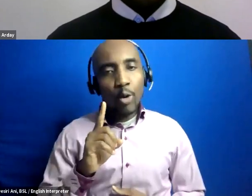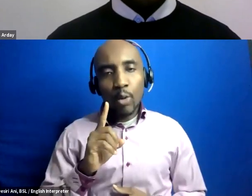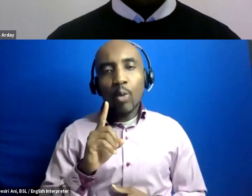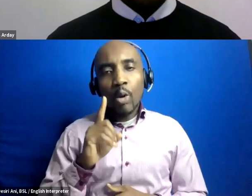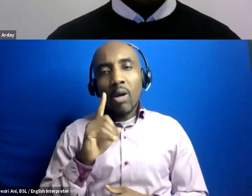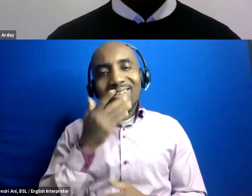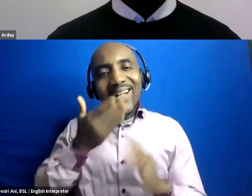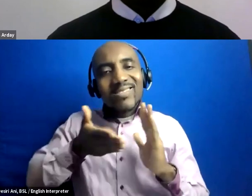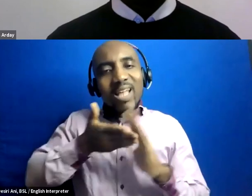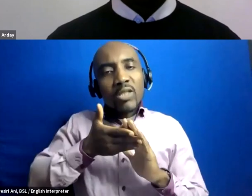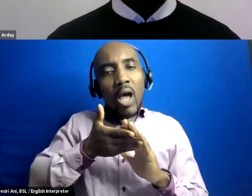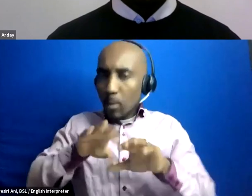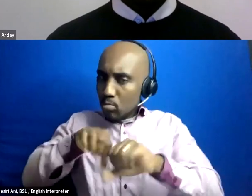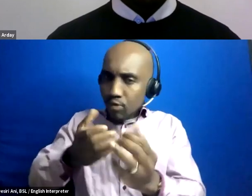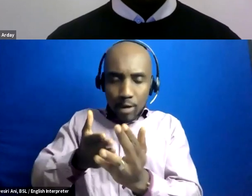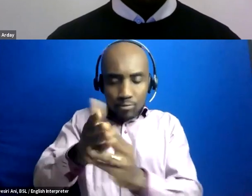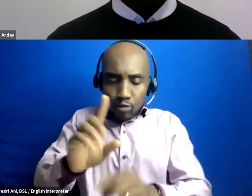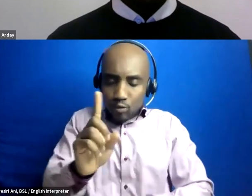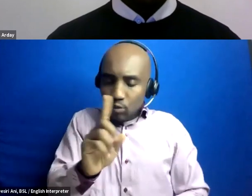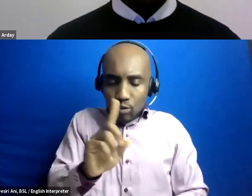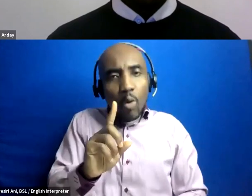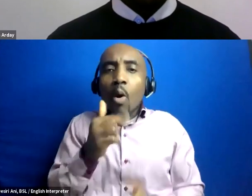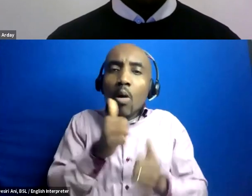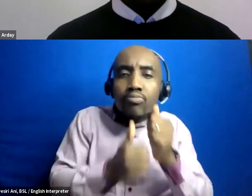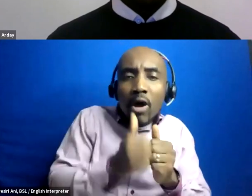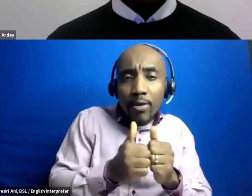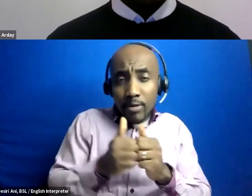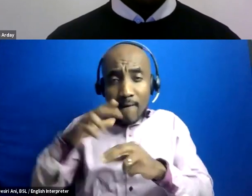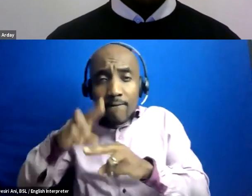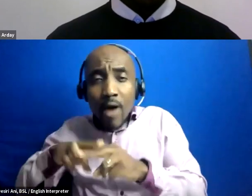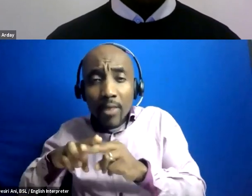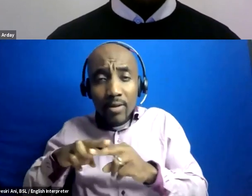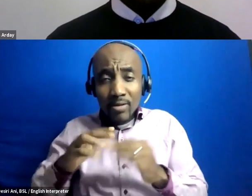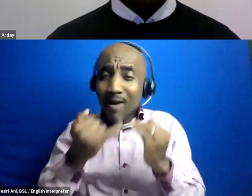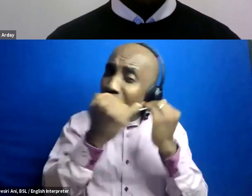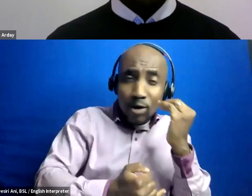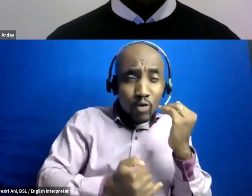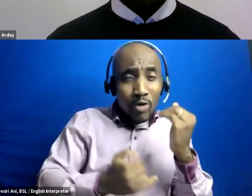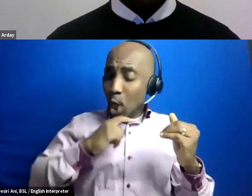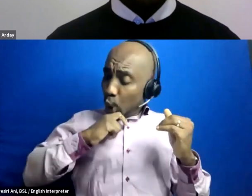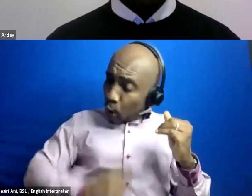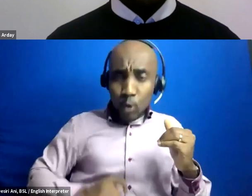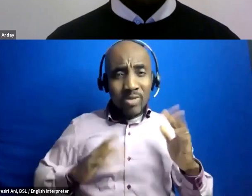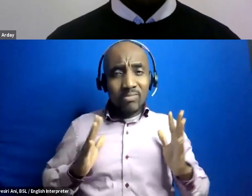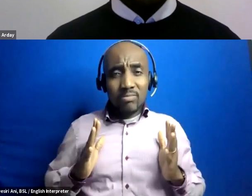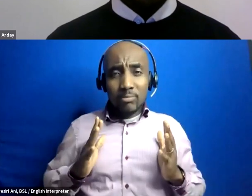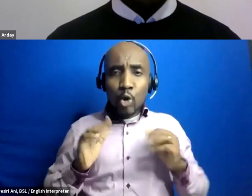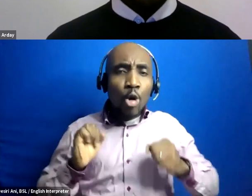fathers, we're also brothers, we're vulnerable, we're human, and we're not